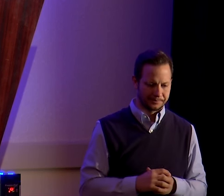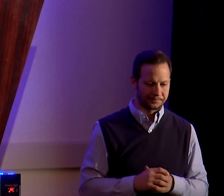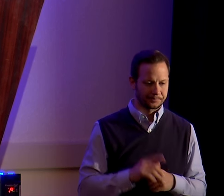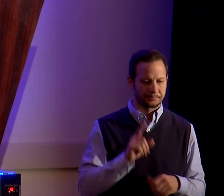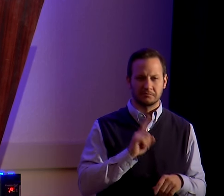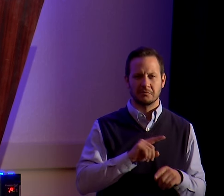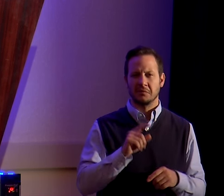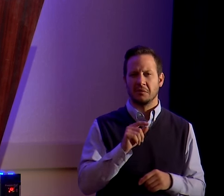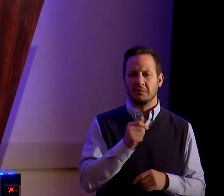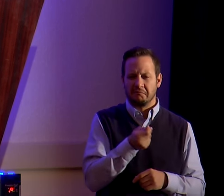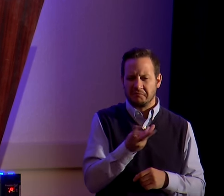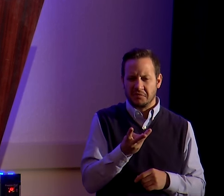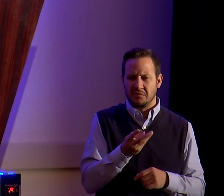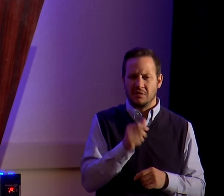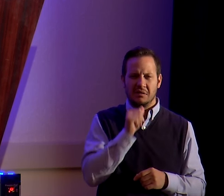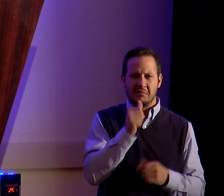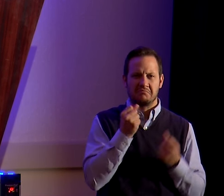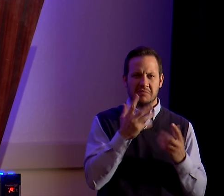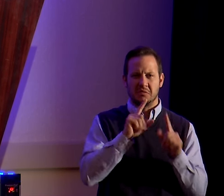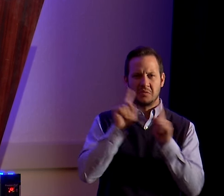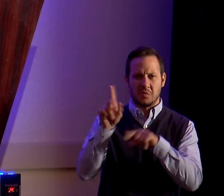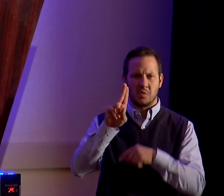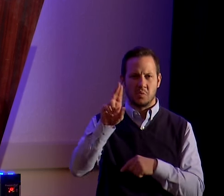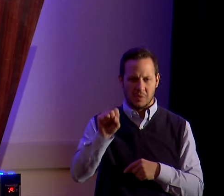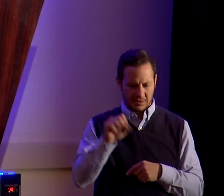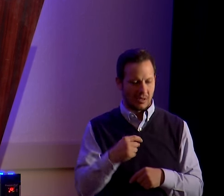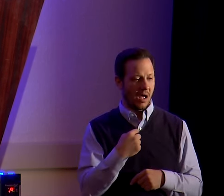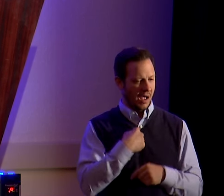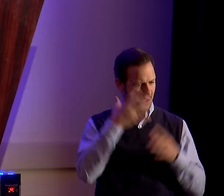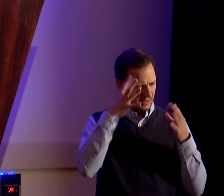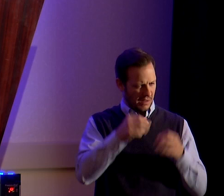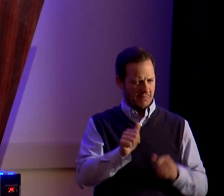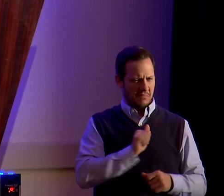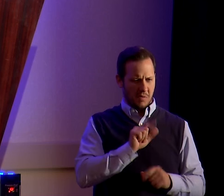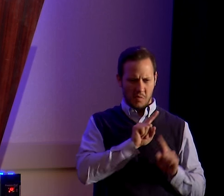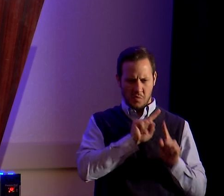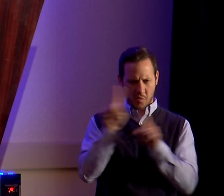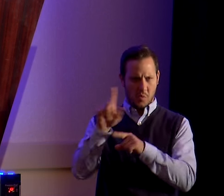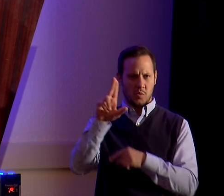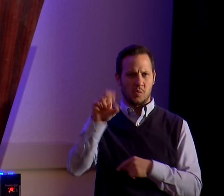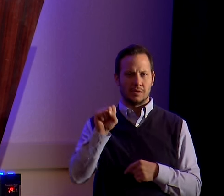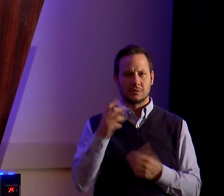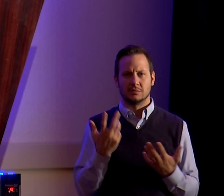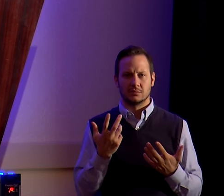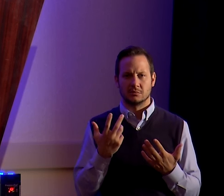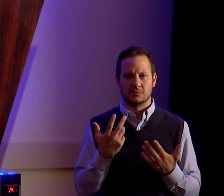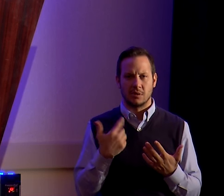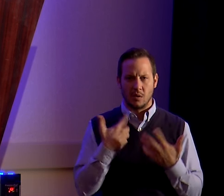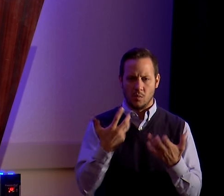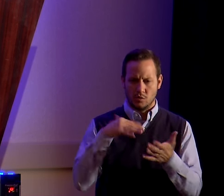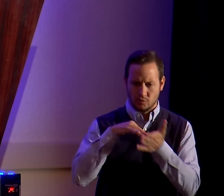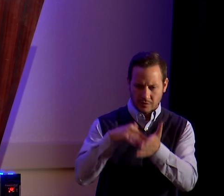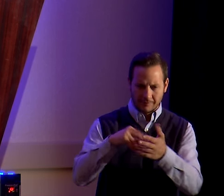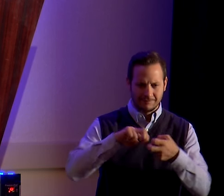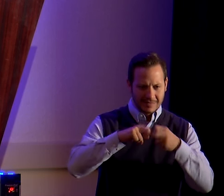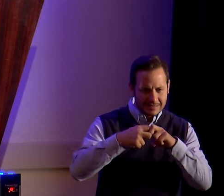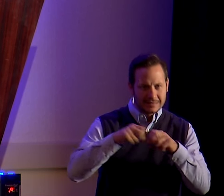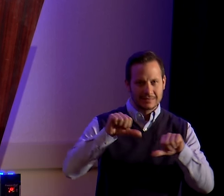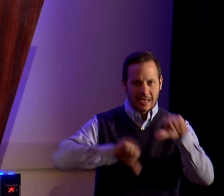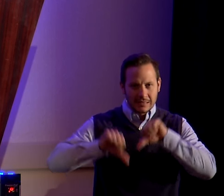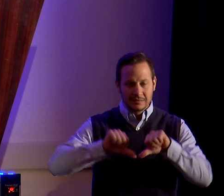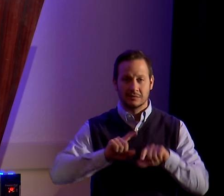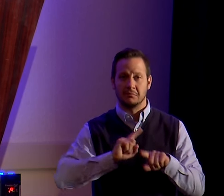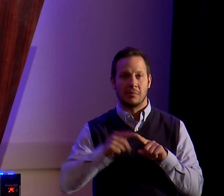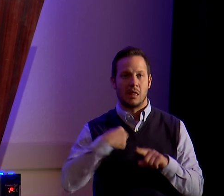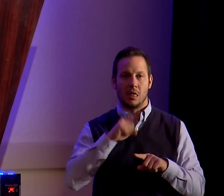US. I said, no, I'm going to study physics. I'm going to study science. I'm going to the US. So I have no idea about US education.